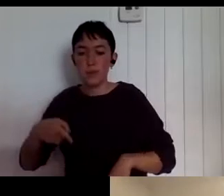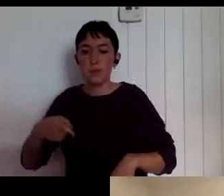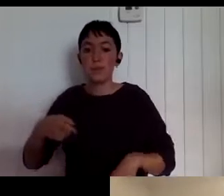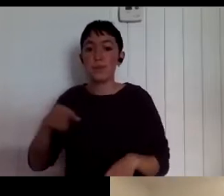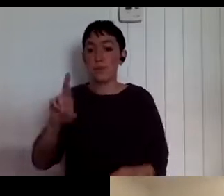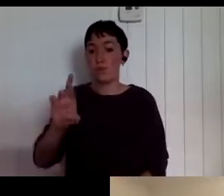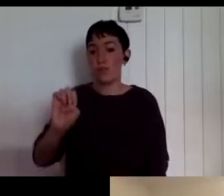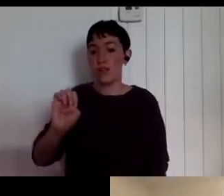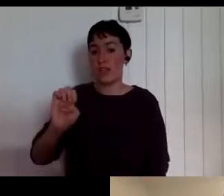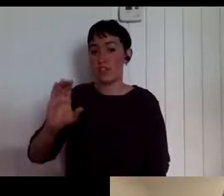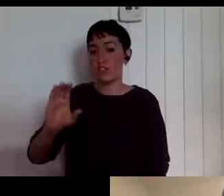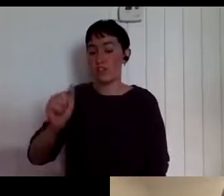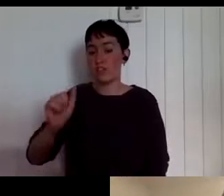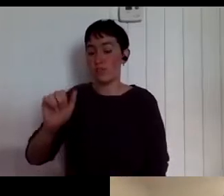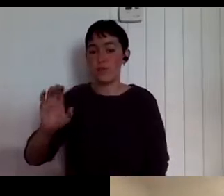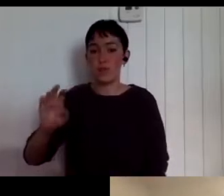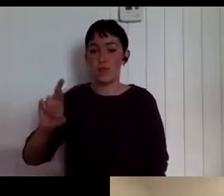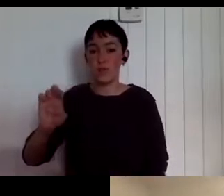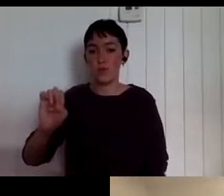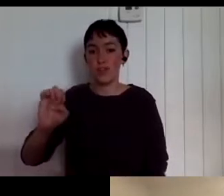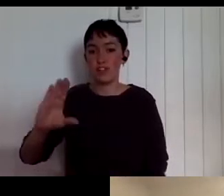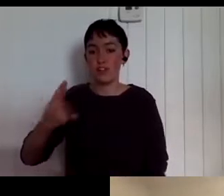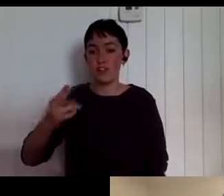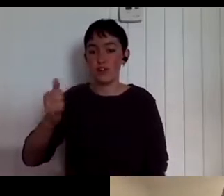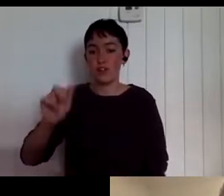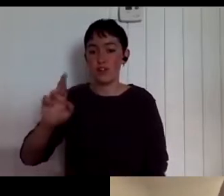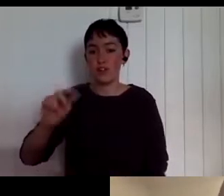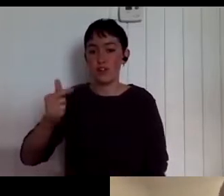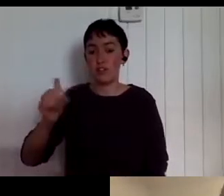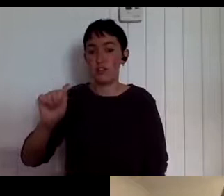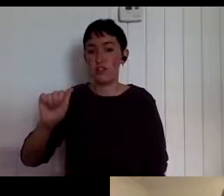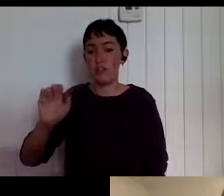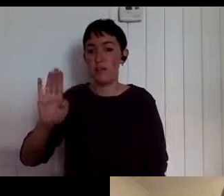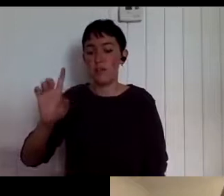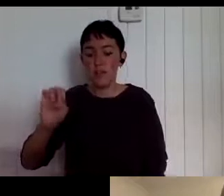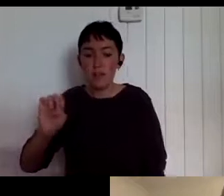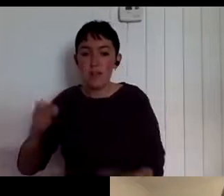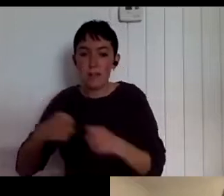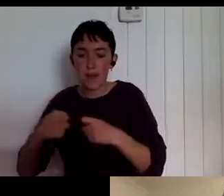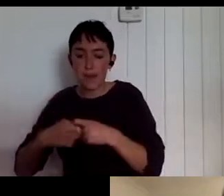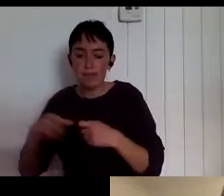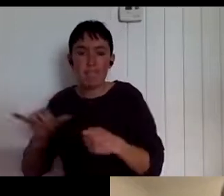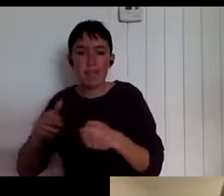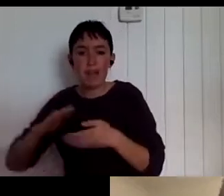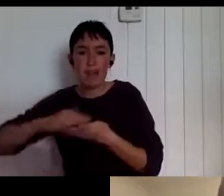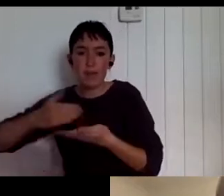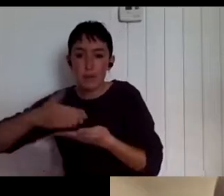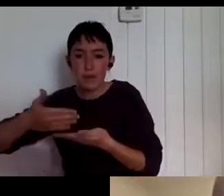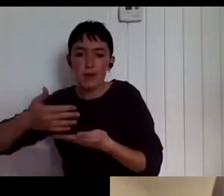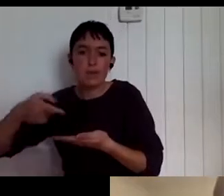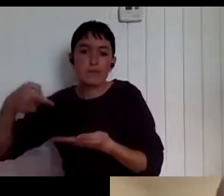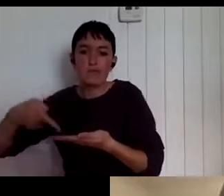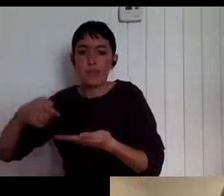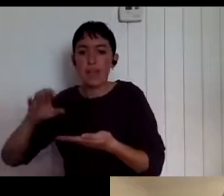that can work. So let's say I have my battery inside, my rechargeable battery inside my computer is at